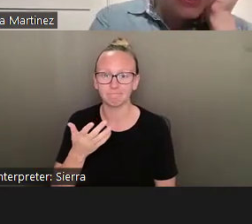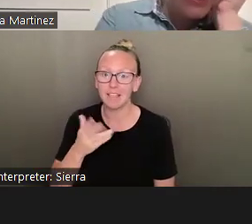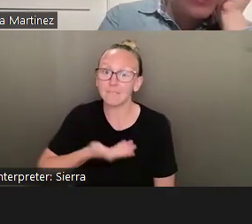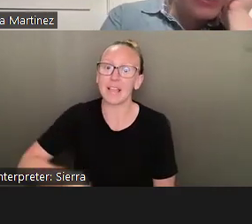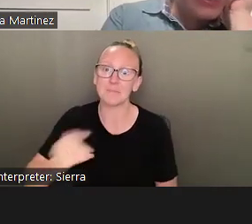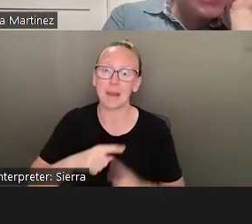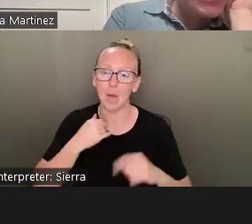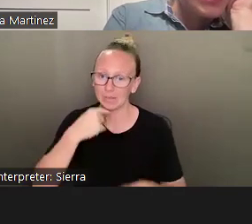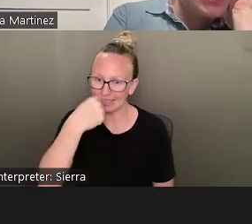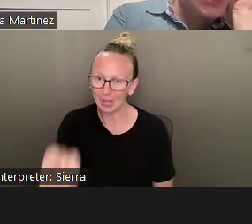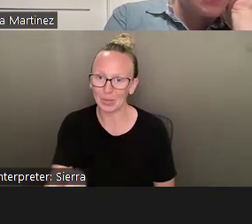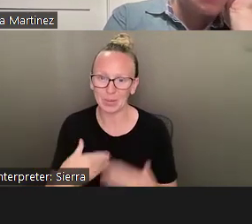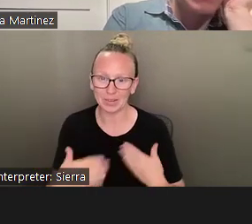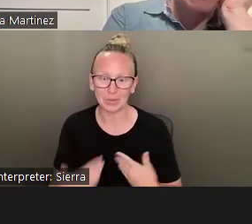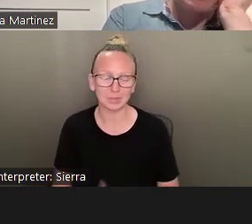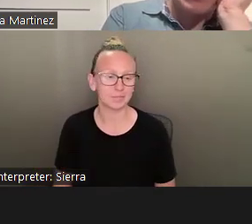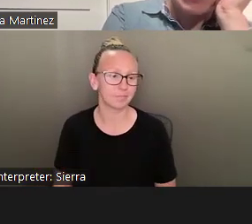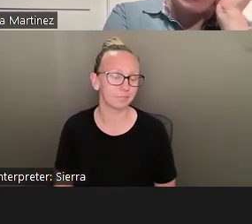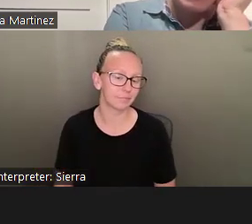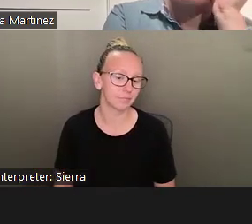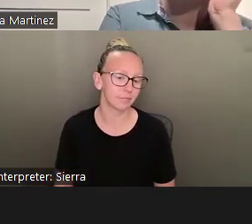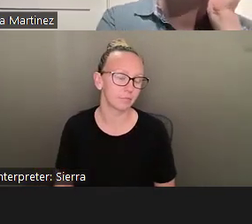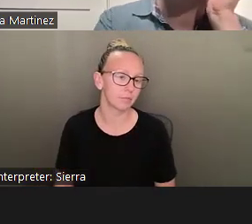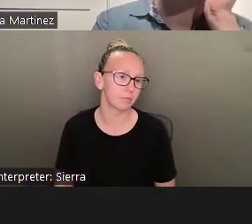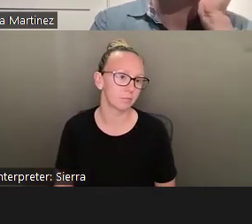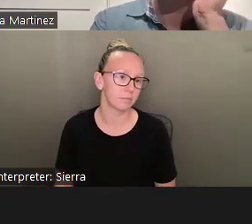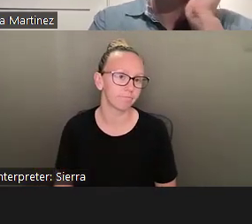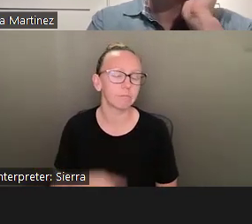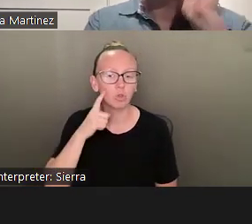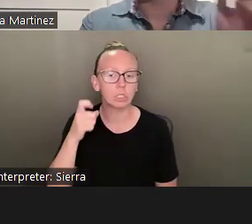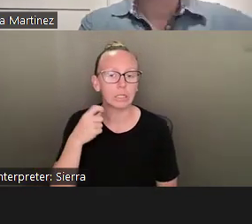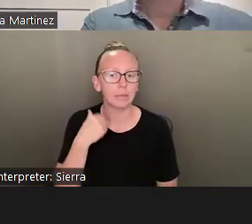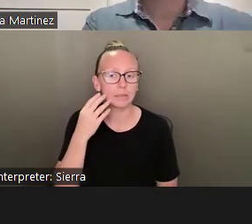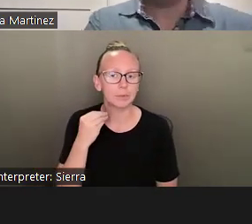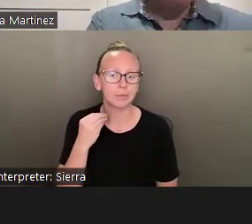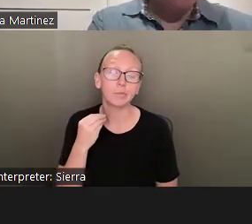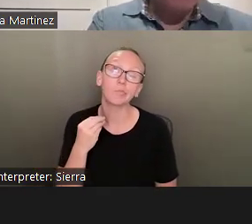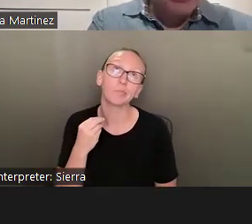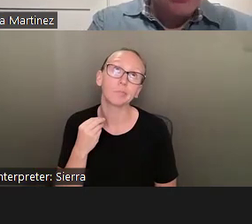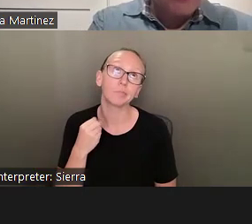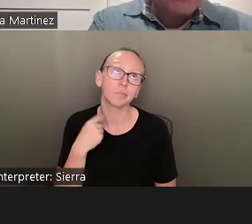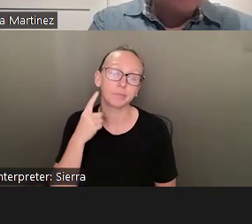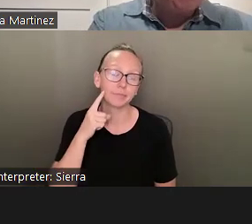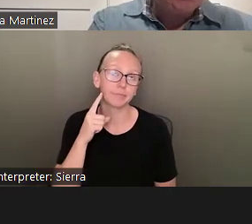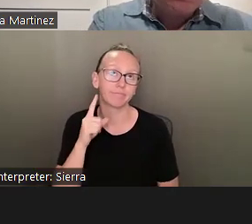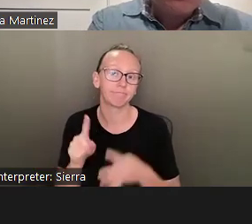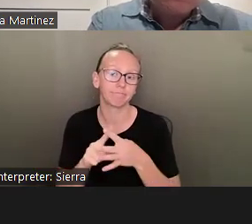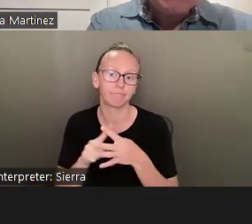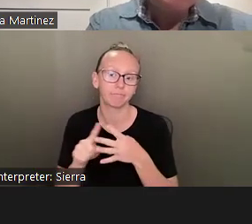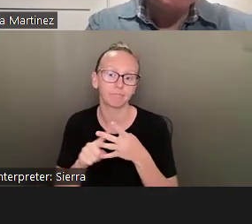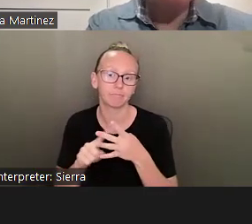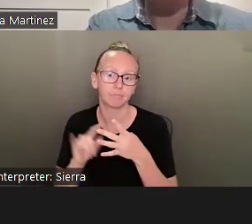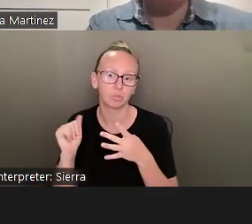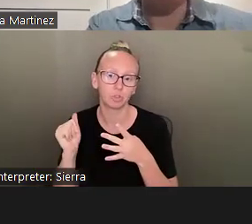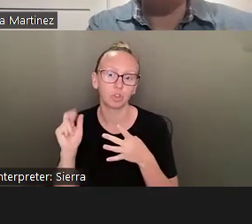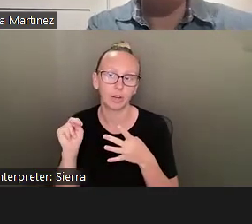And it's this is a dream that I had, let's see, I think it was in early January,